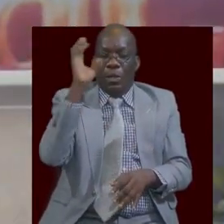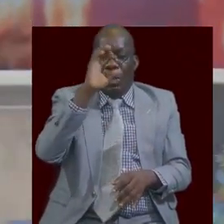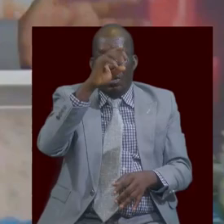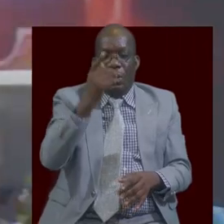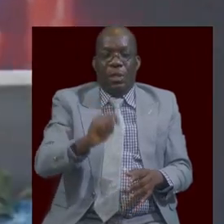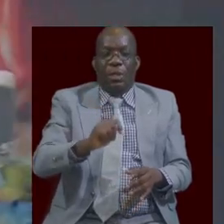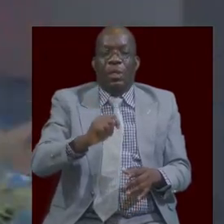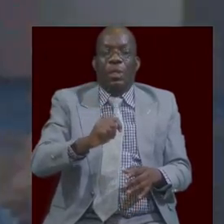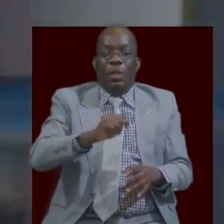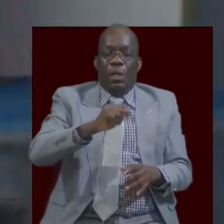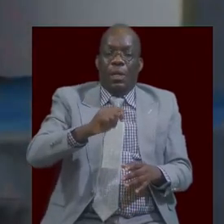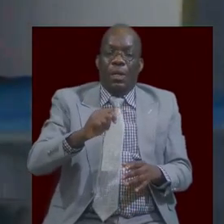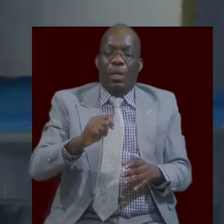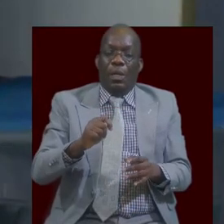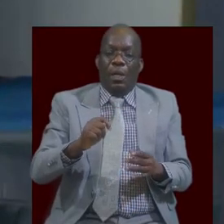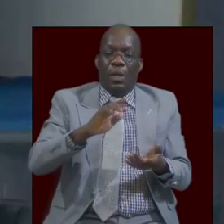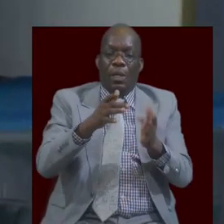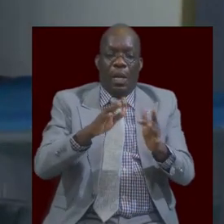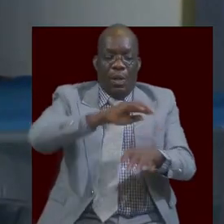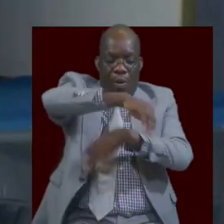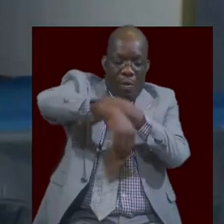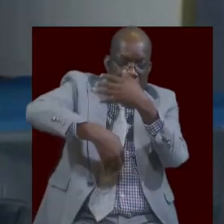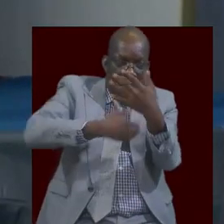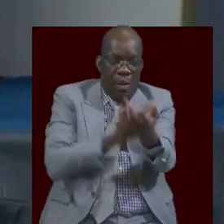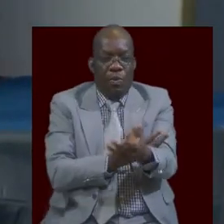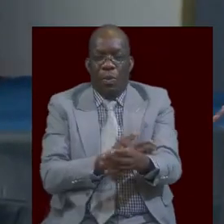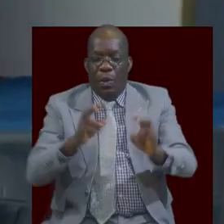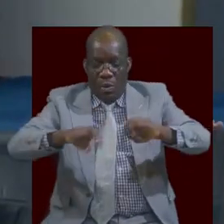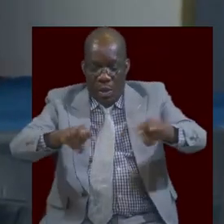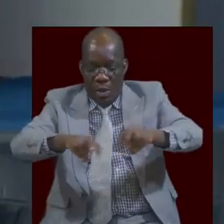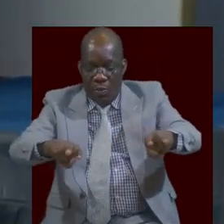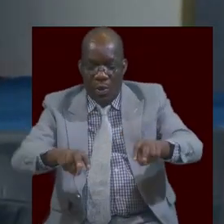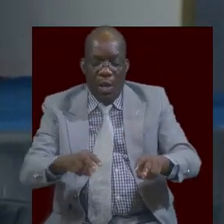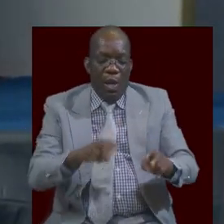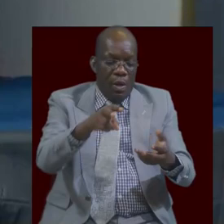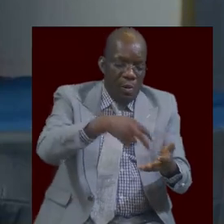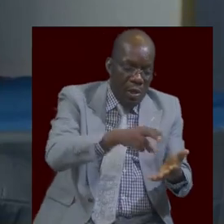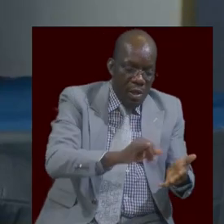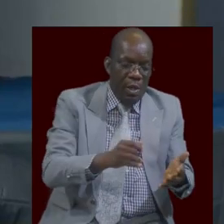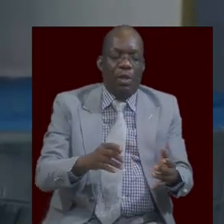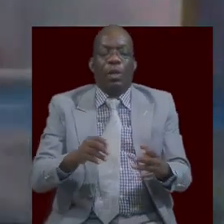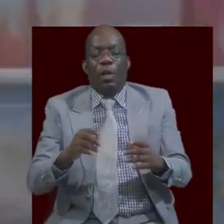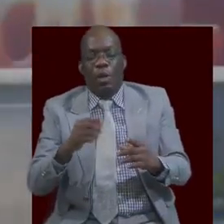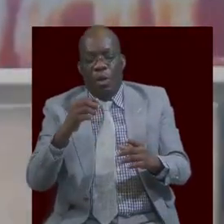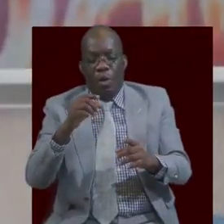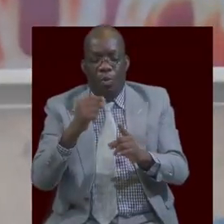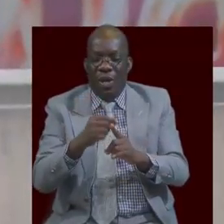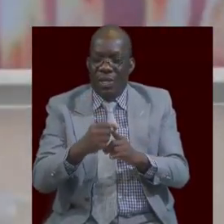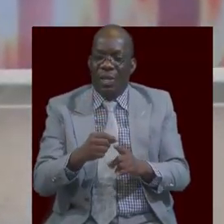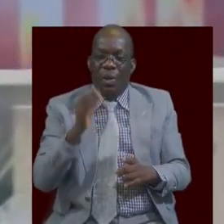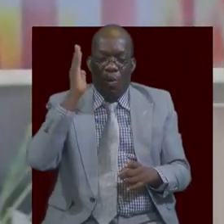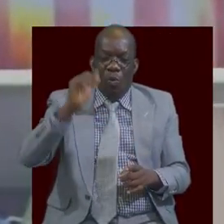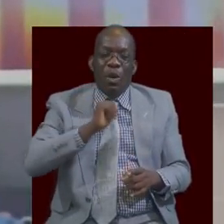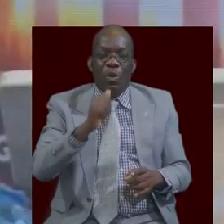scrolling. They were reading. Text, chat, message, everything. And they will not sleep